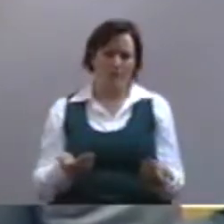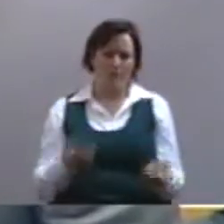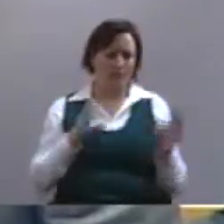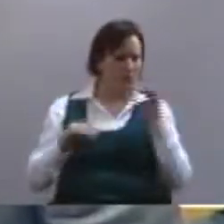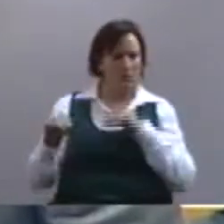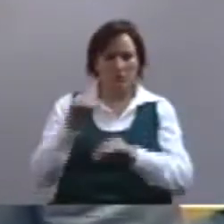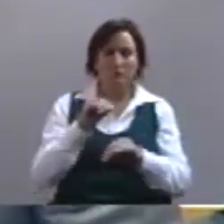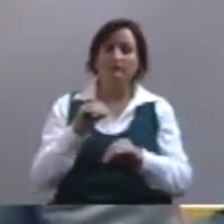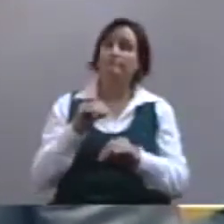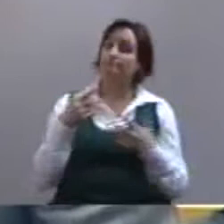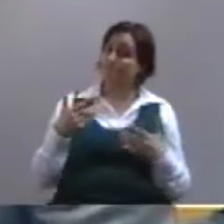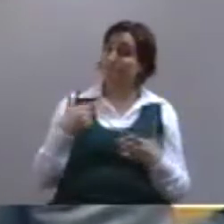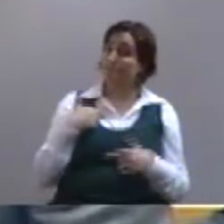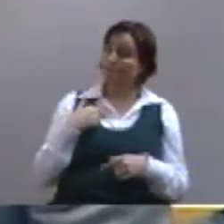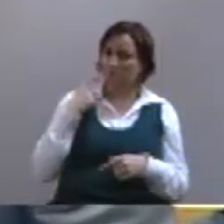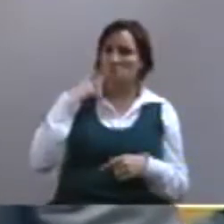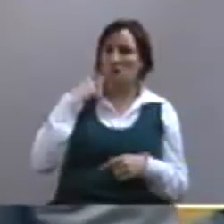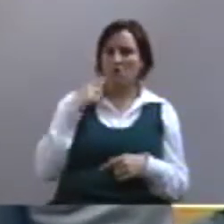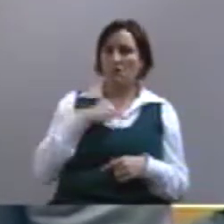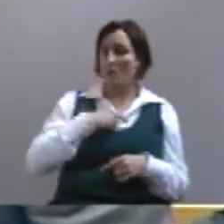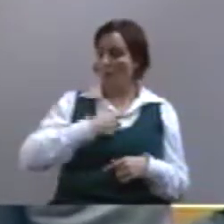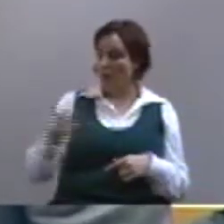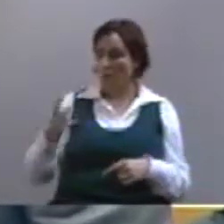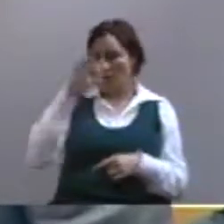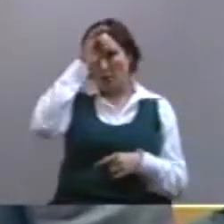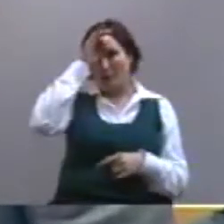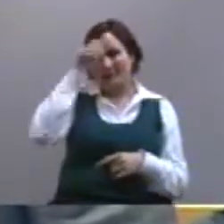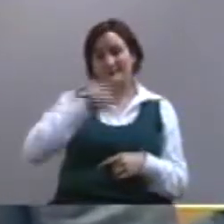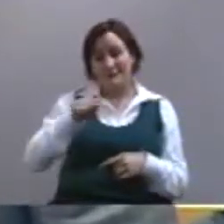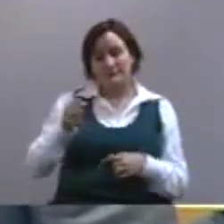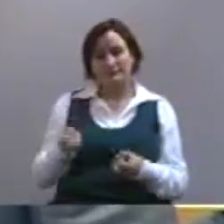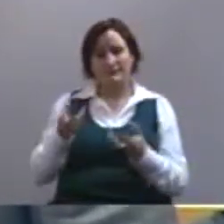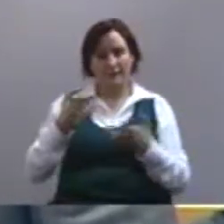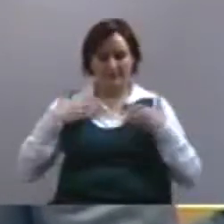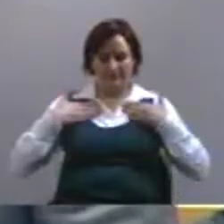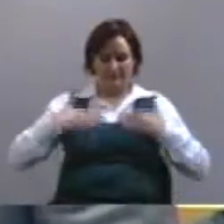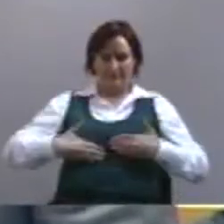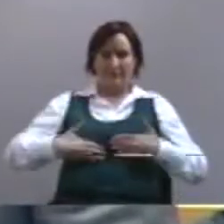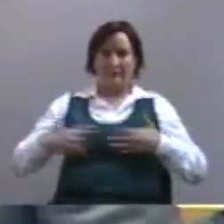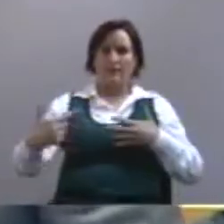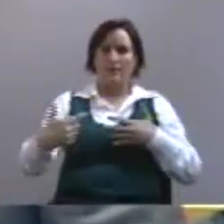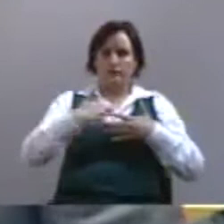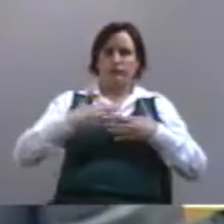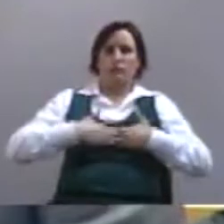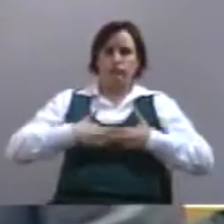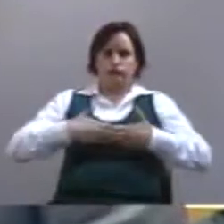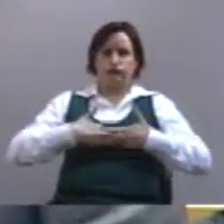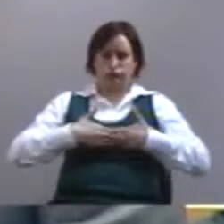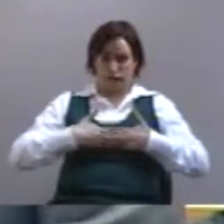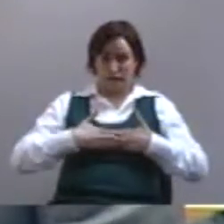police officers are afforded the bullet-proof vest and other things like